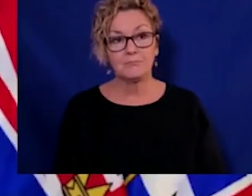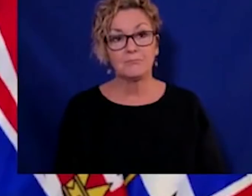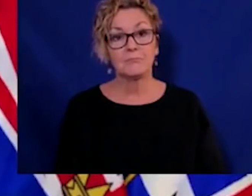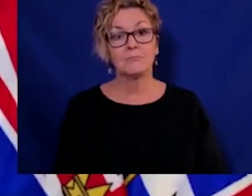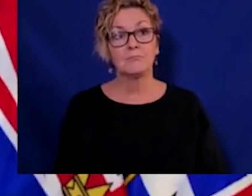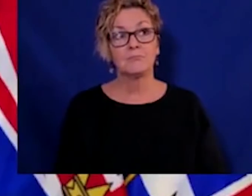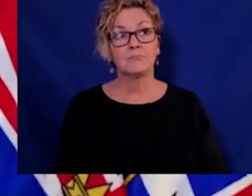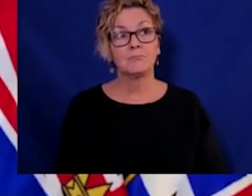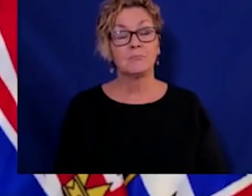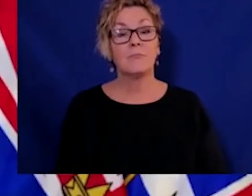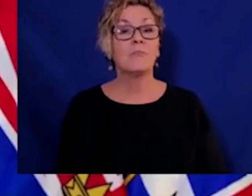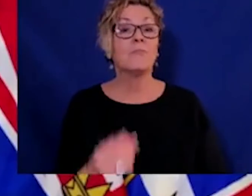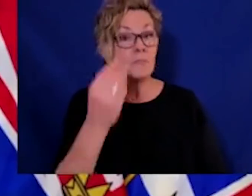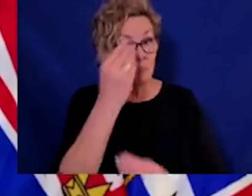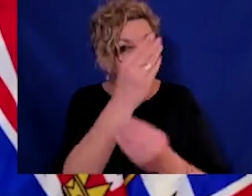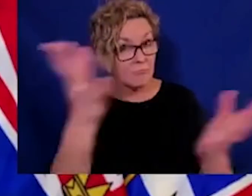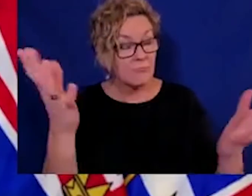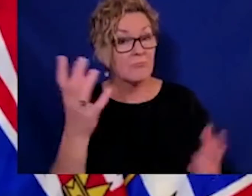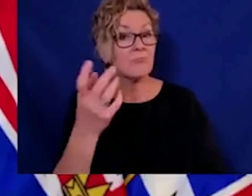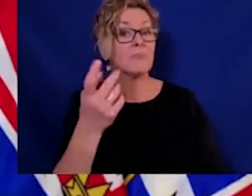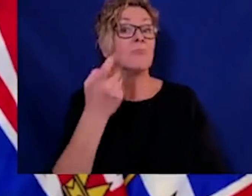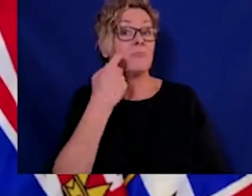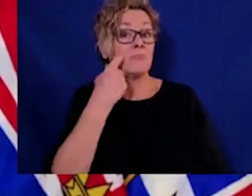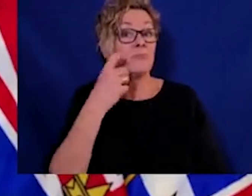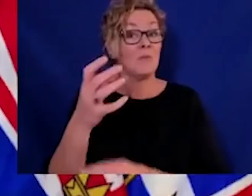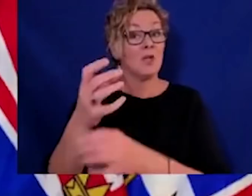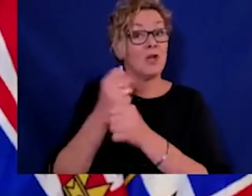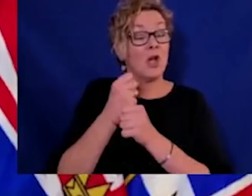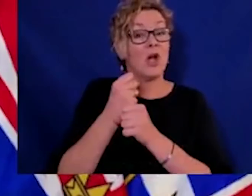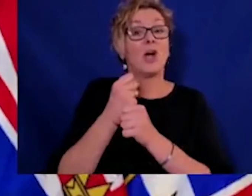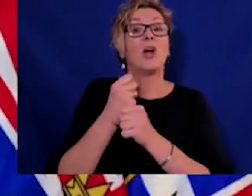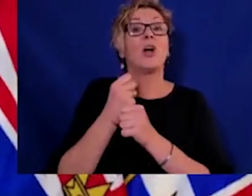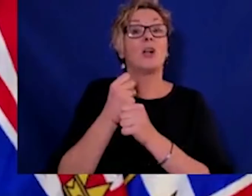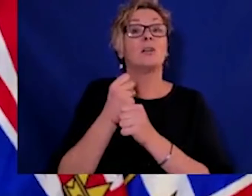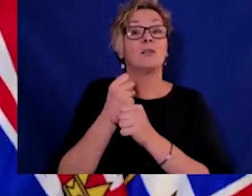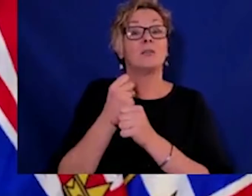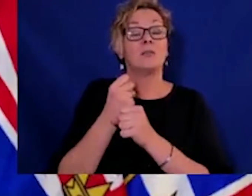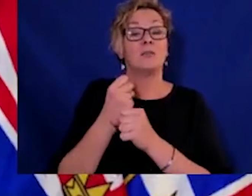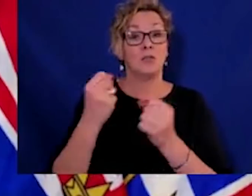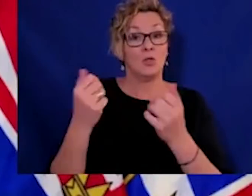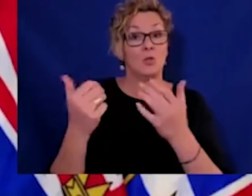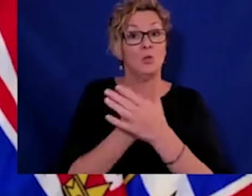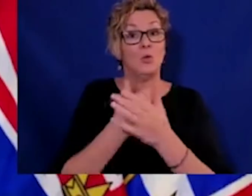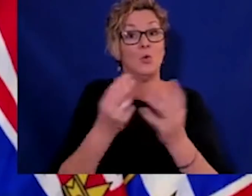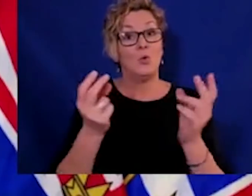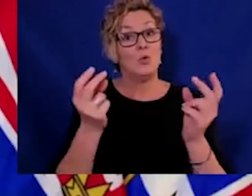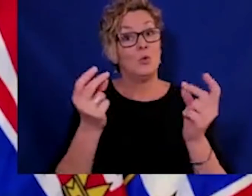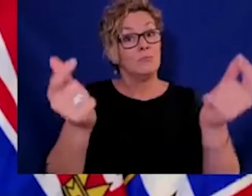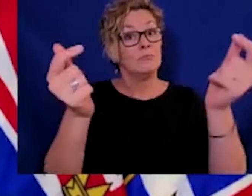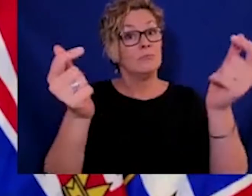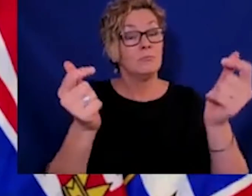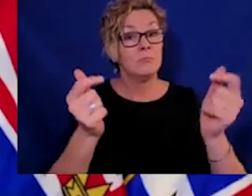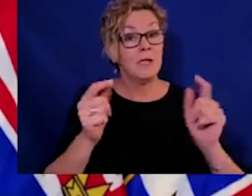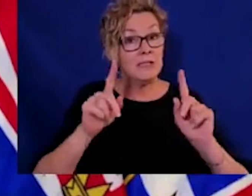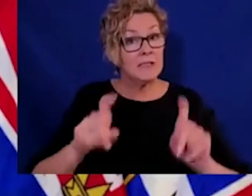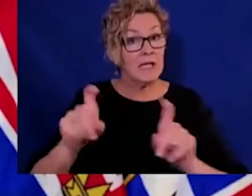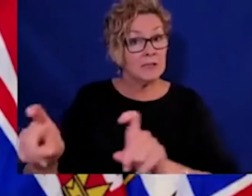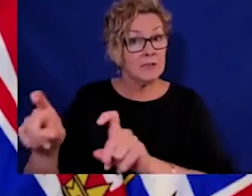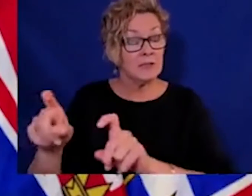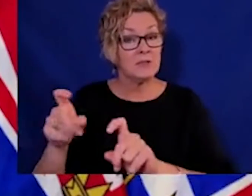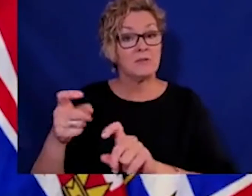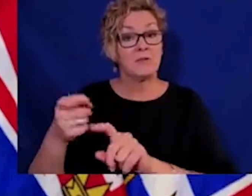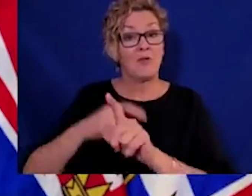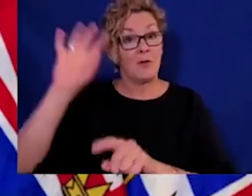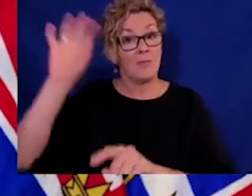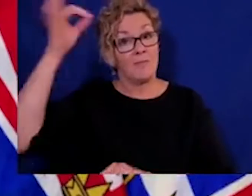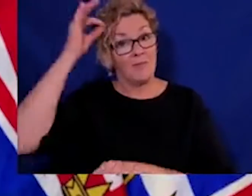we have received a number of rapid tests from the federal government, including the Abbott ID Now, and that's